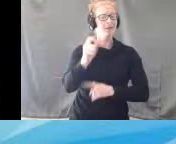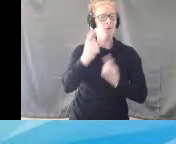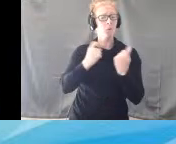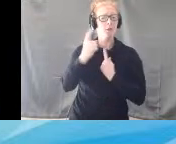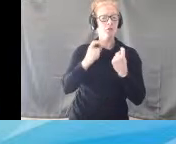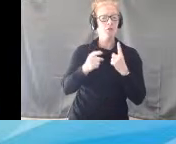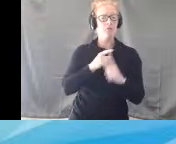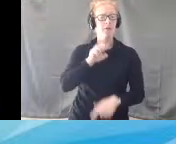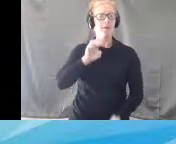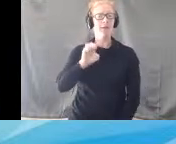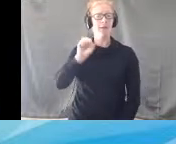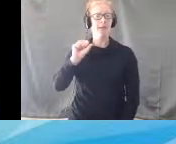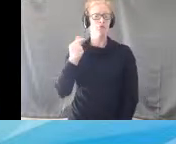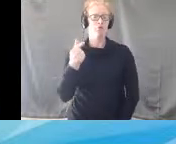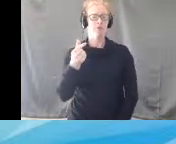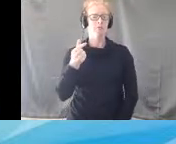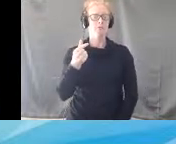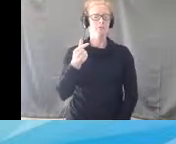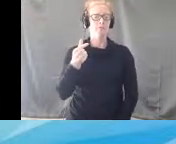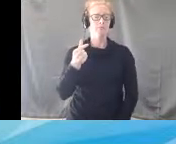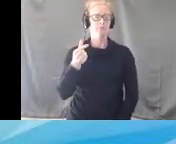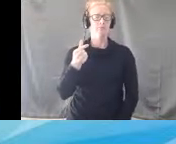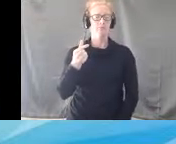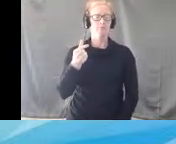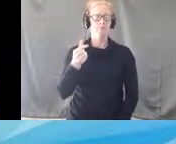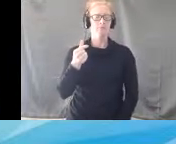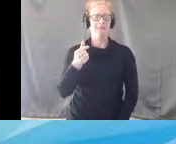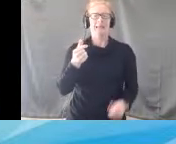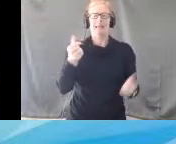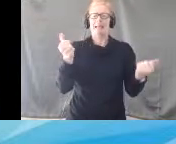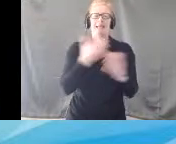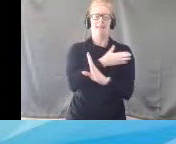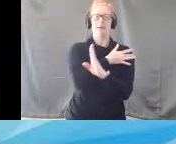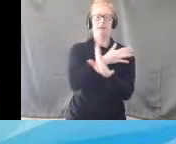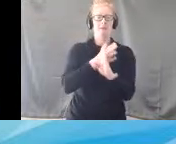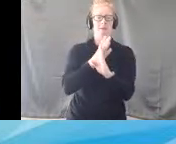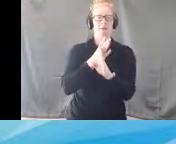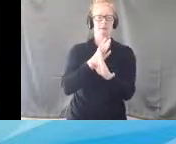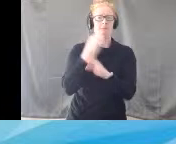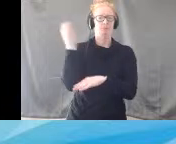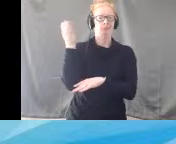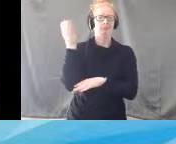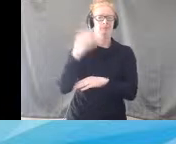the ESG about any of the presentations so far?